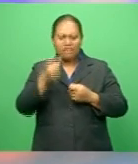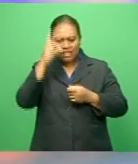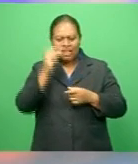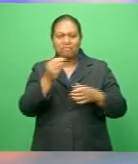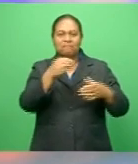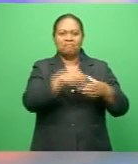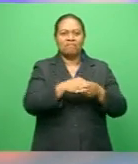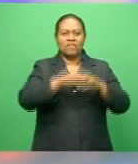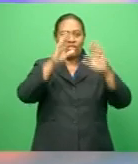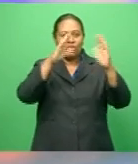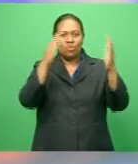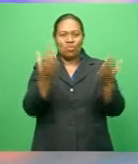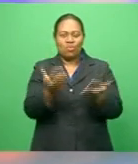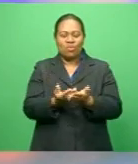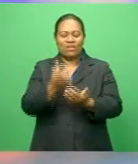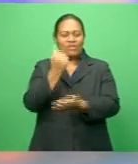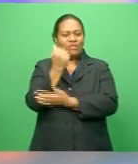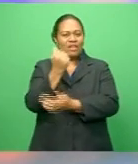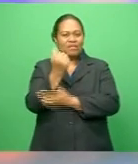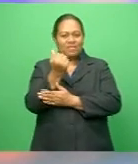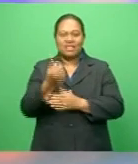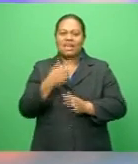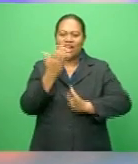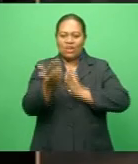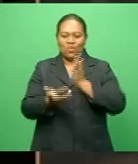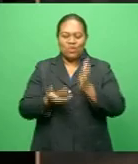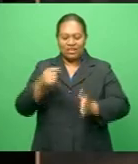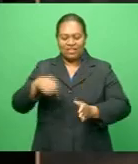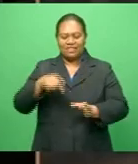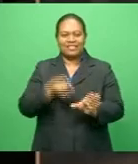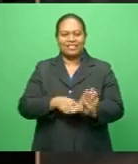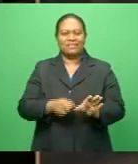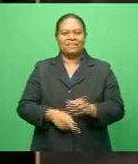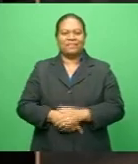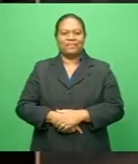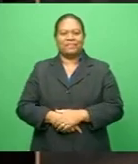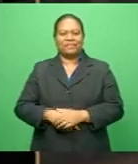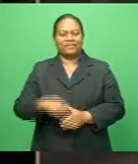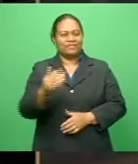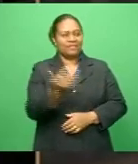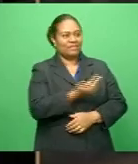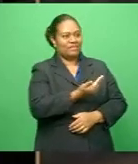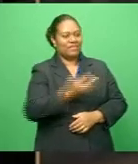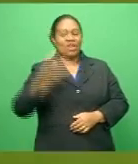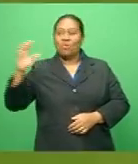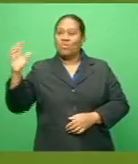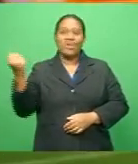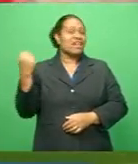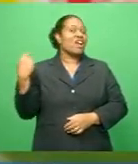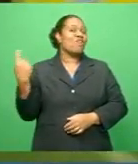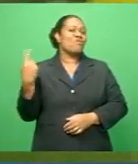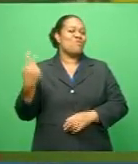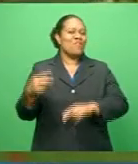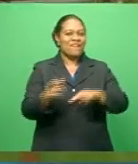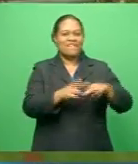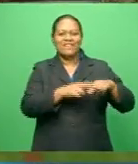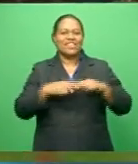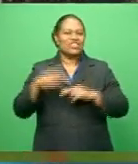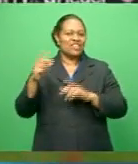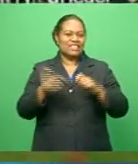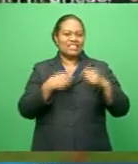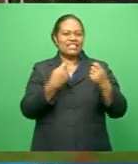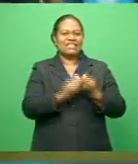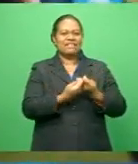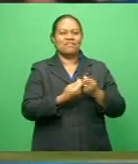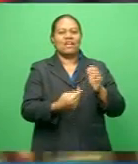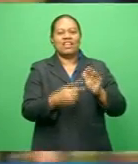Awards 2020. Aquila Dama with the details. And the winner is Jerry Tuwai from Fiji. Another milestone achievement for the